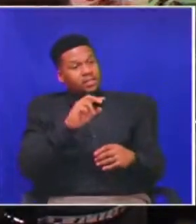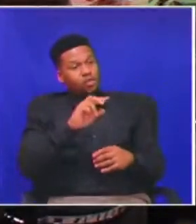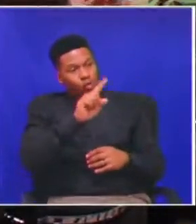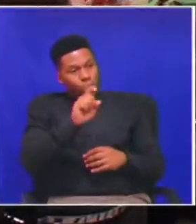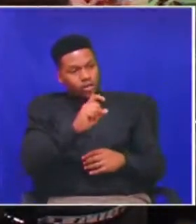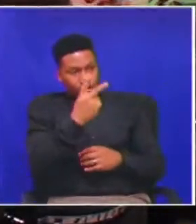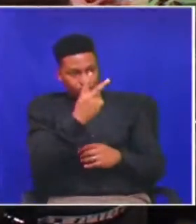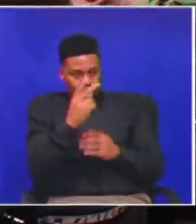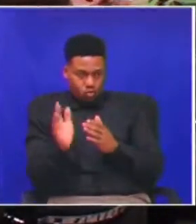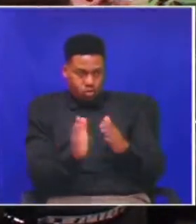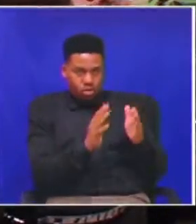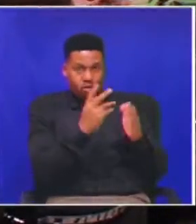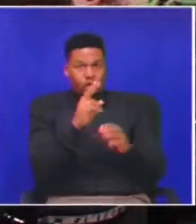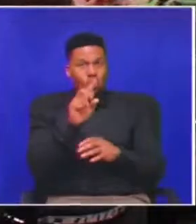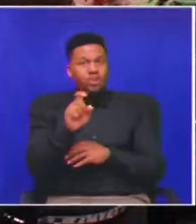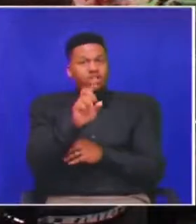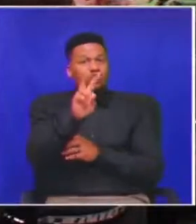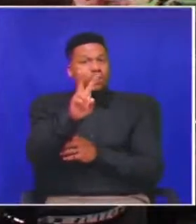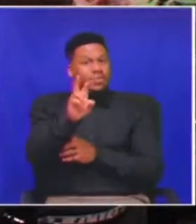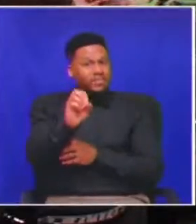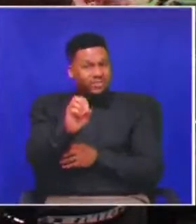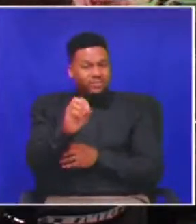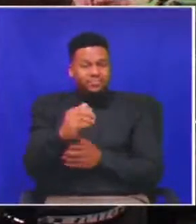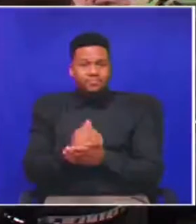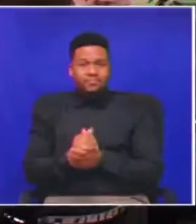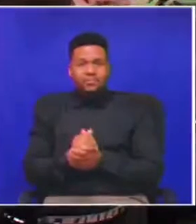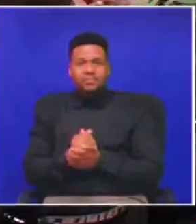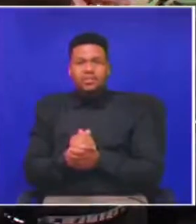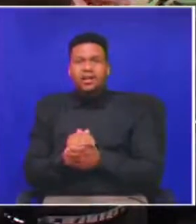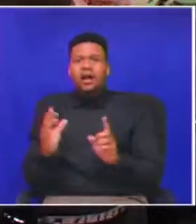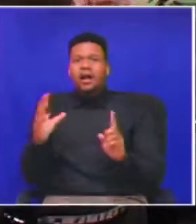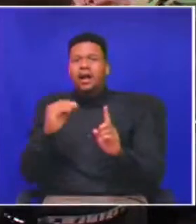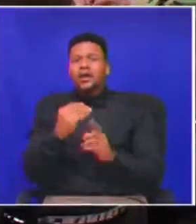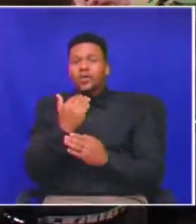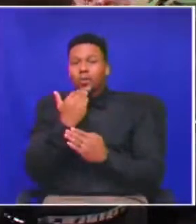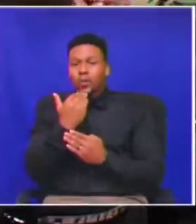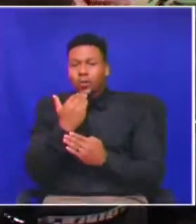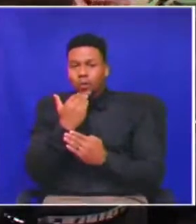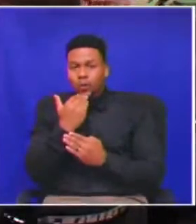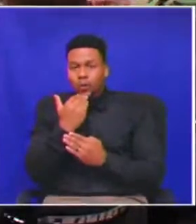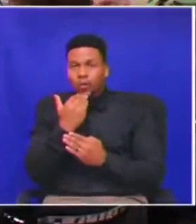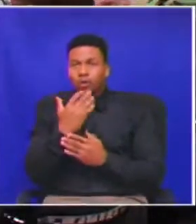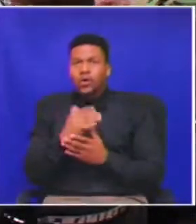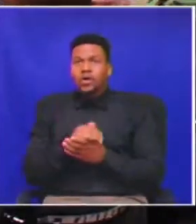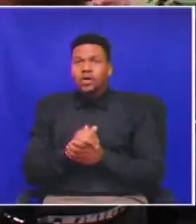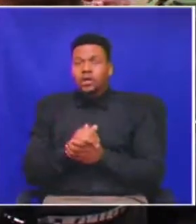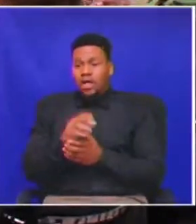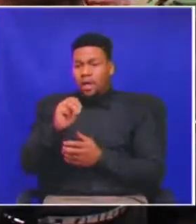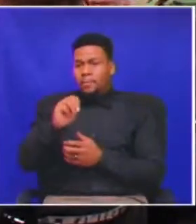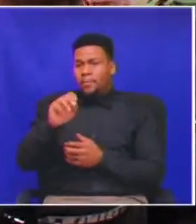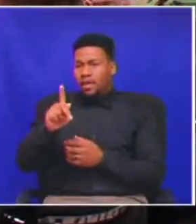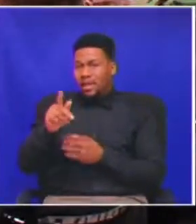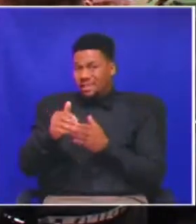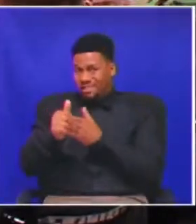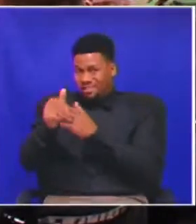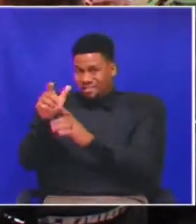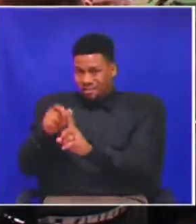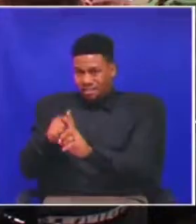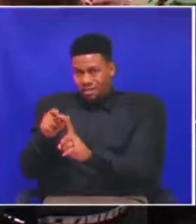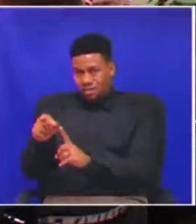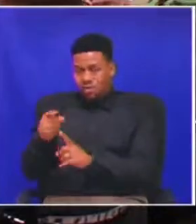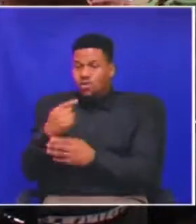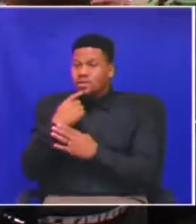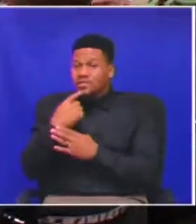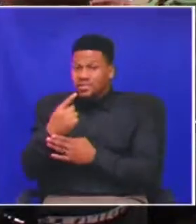been asked by the Honorable Leader of the Opposition. The question is whether, in view of his constitutional